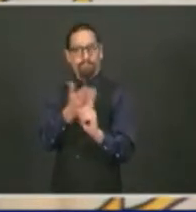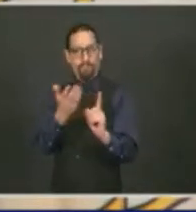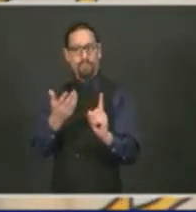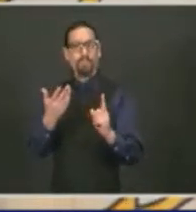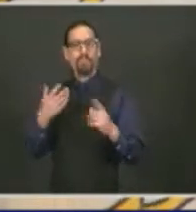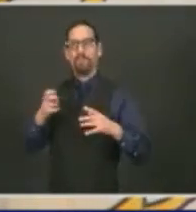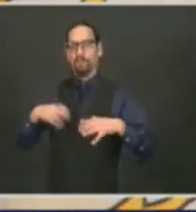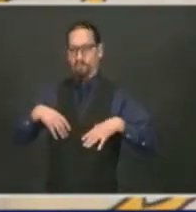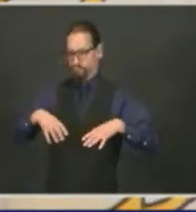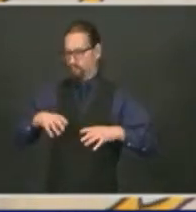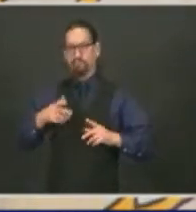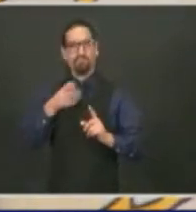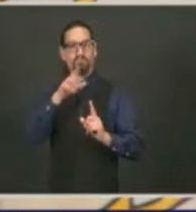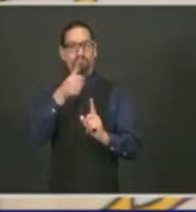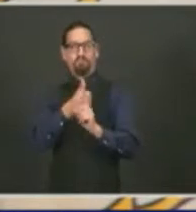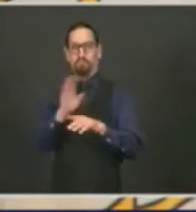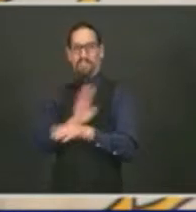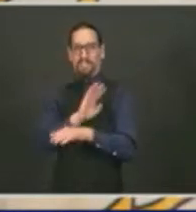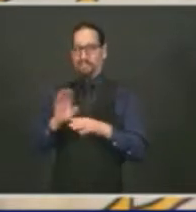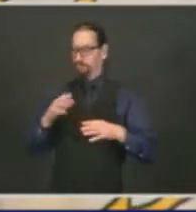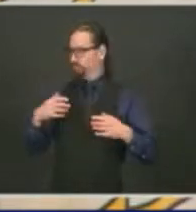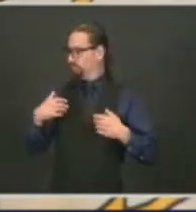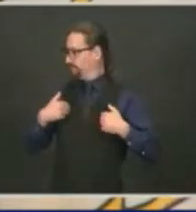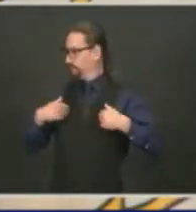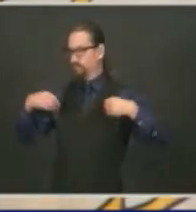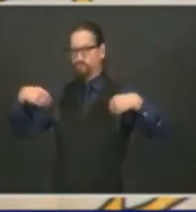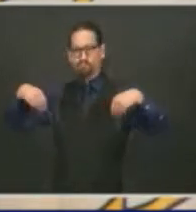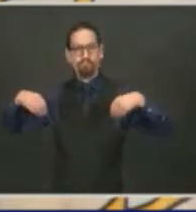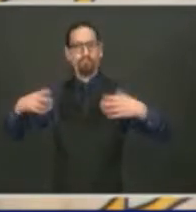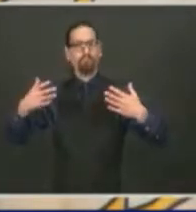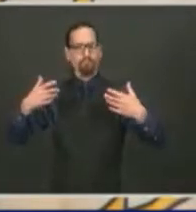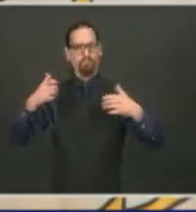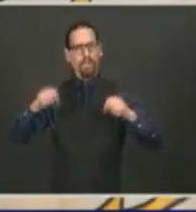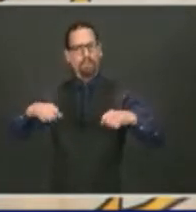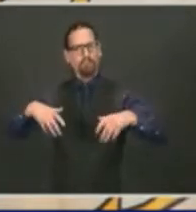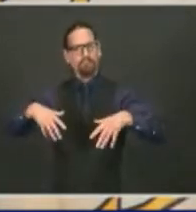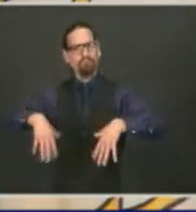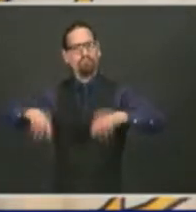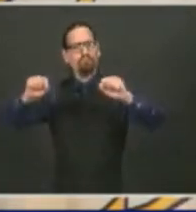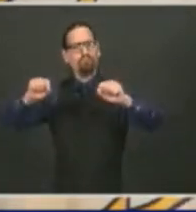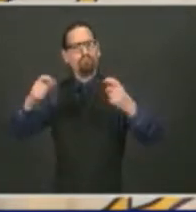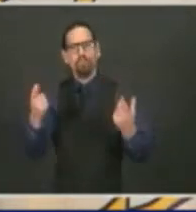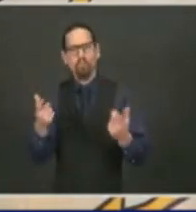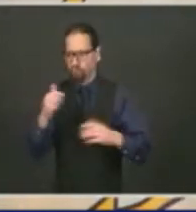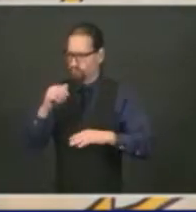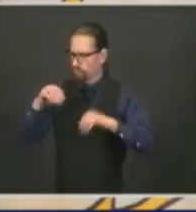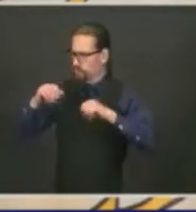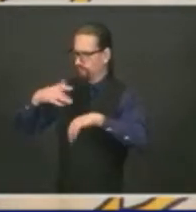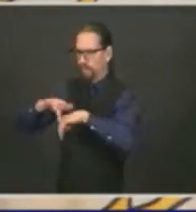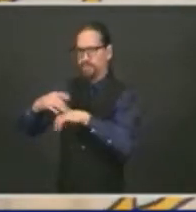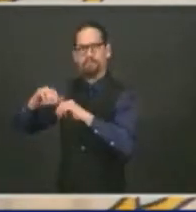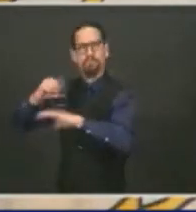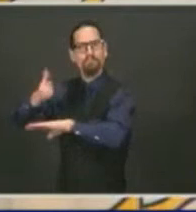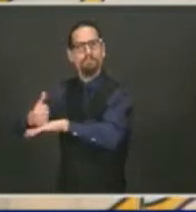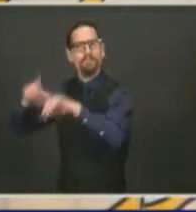testing location, we'd love to have you. You can go to